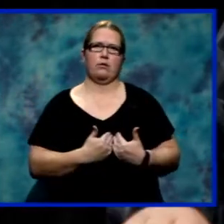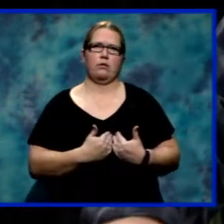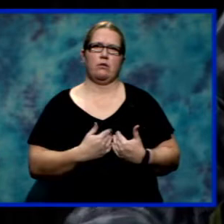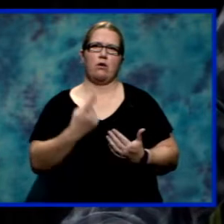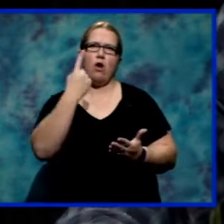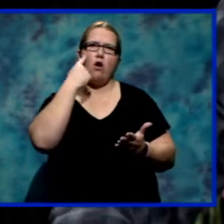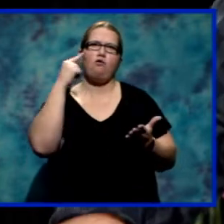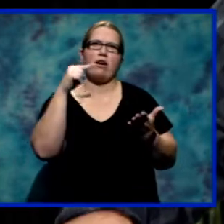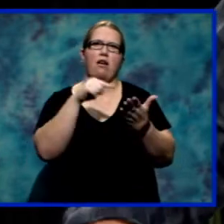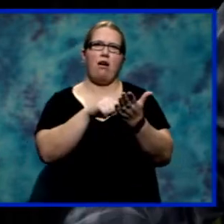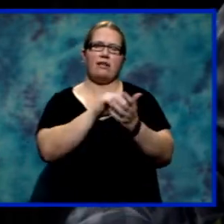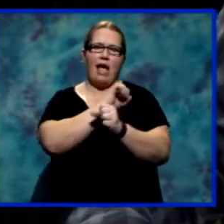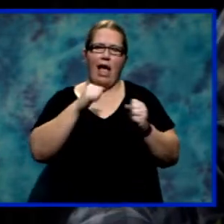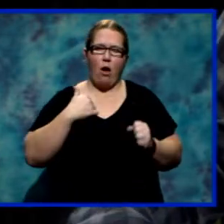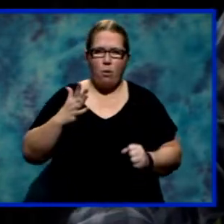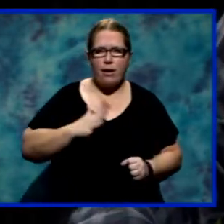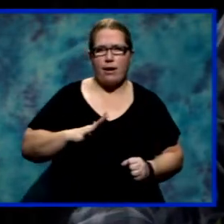Recognize the need and the desire